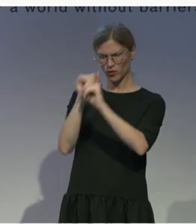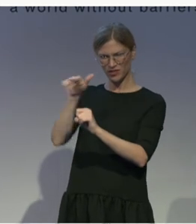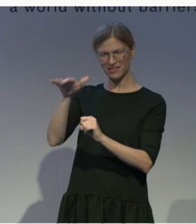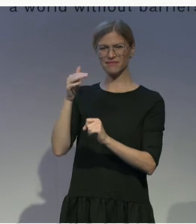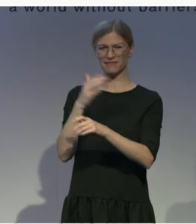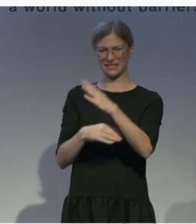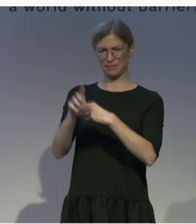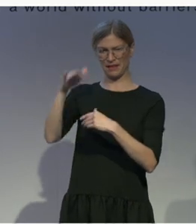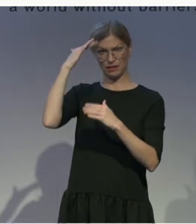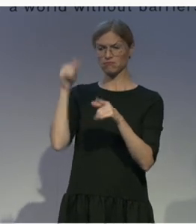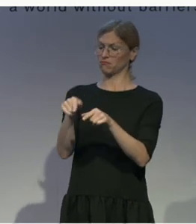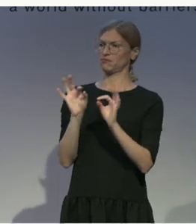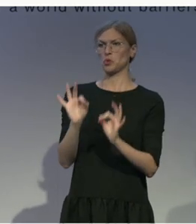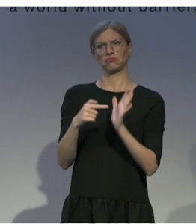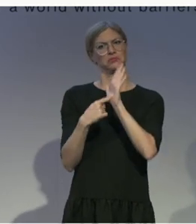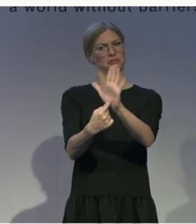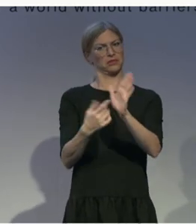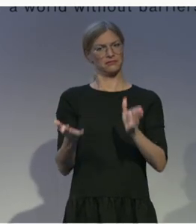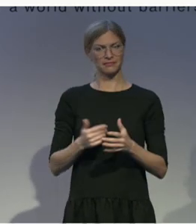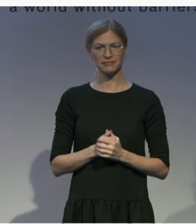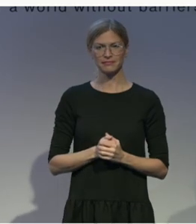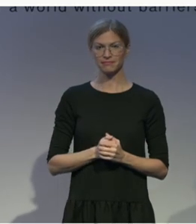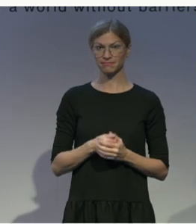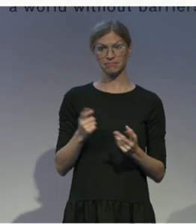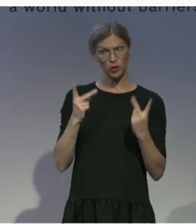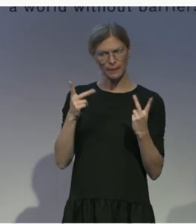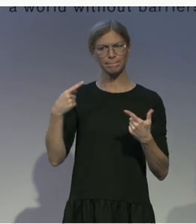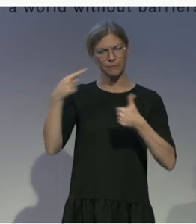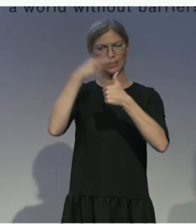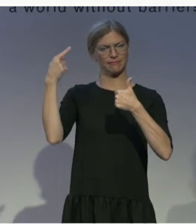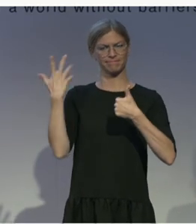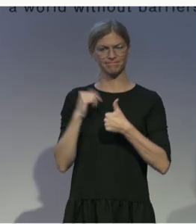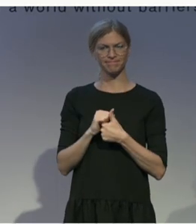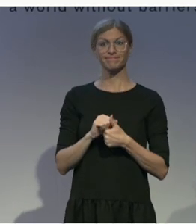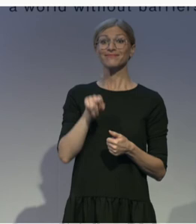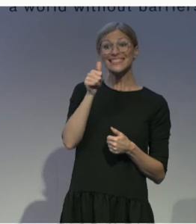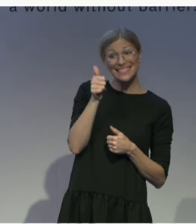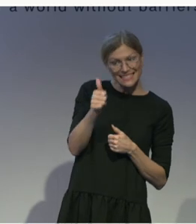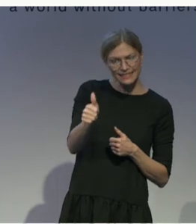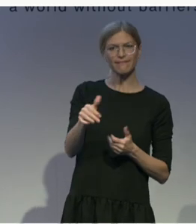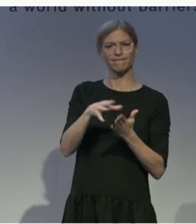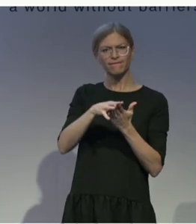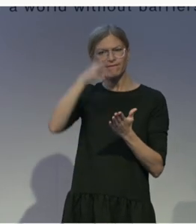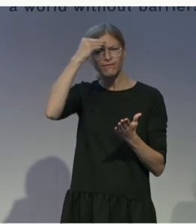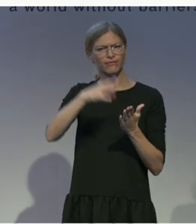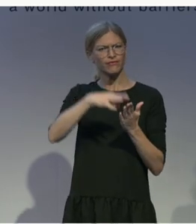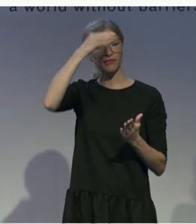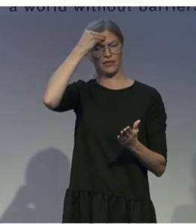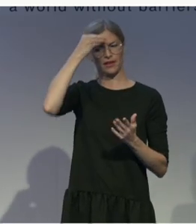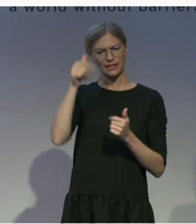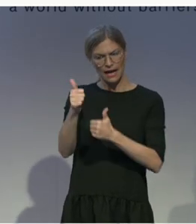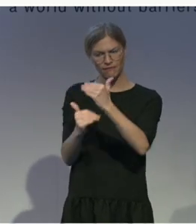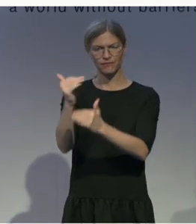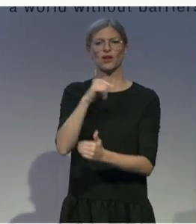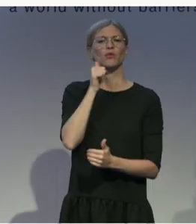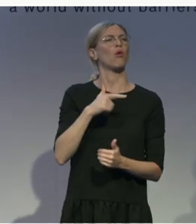example. The point is that people with cognitive and learning disabilities are mostly not heard, not only